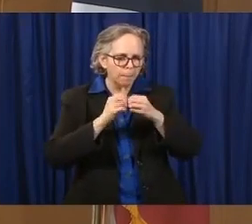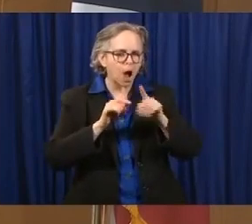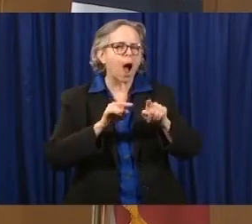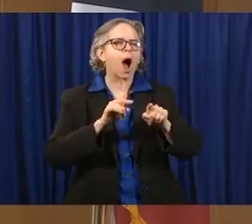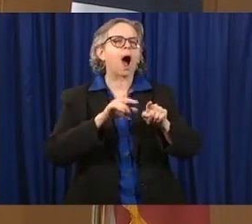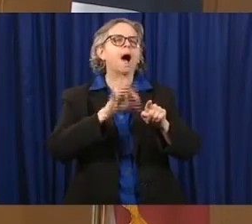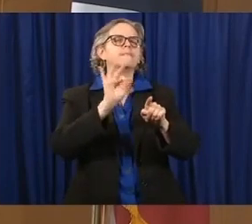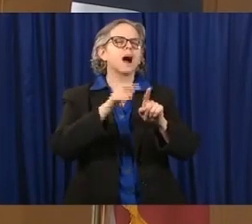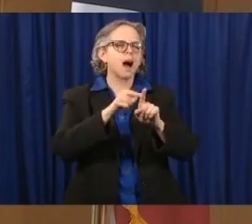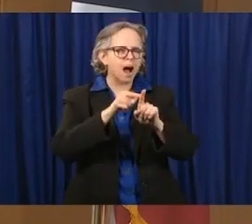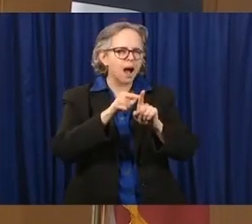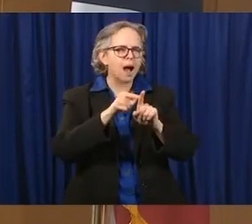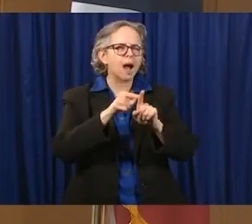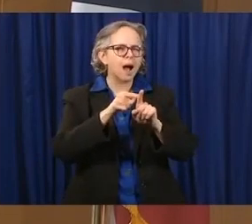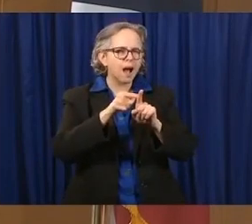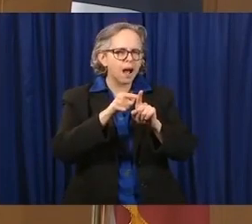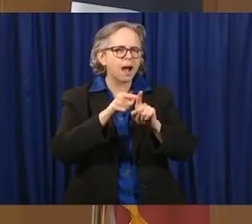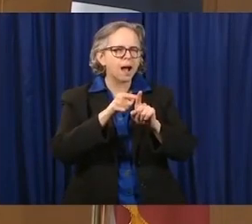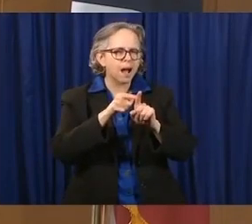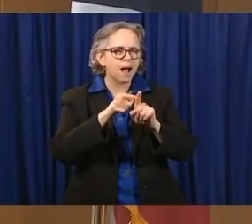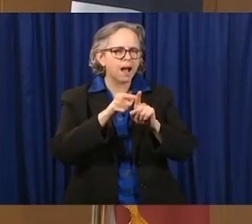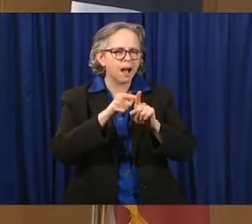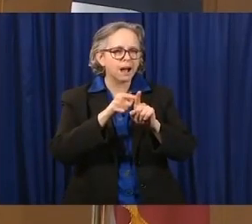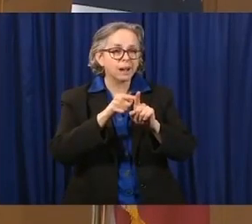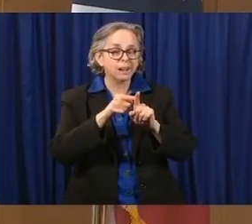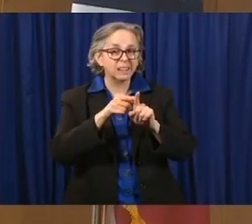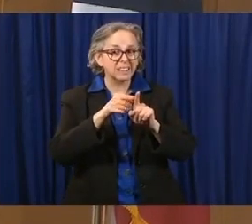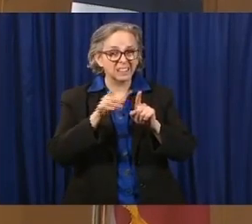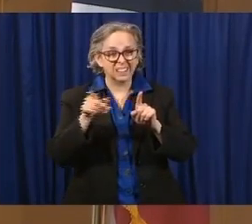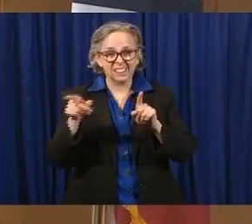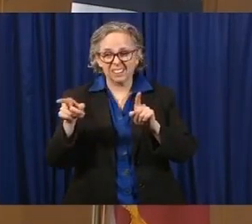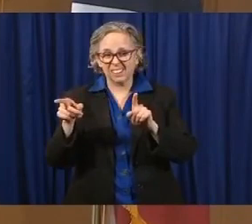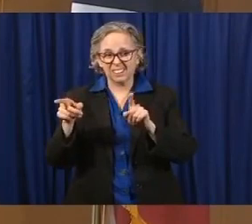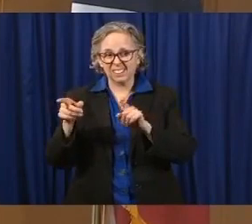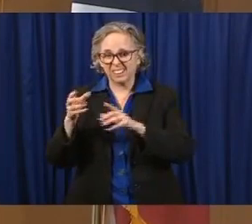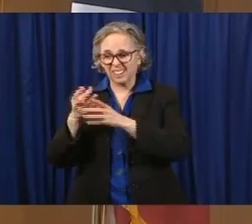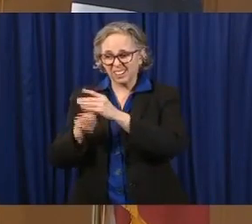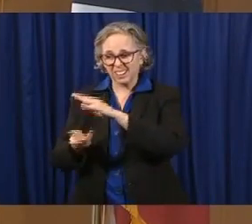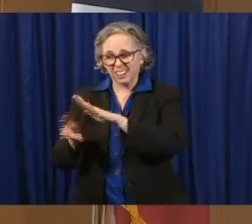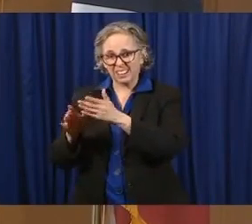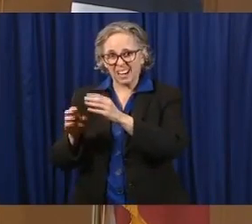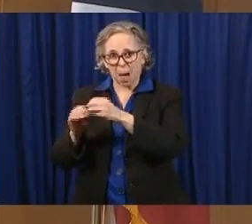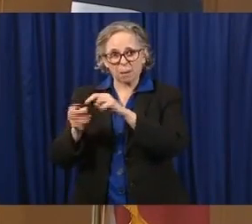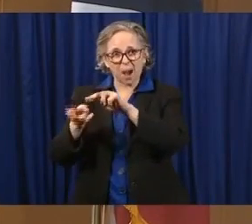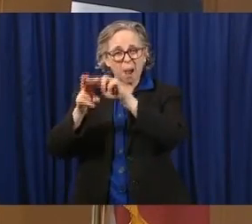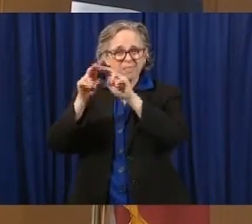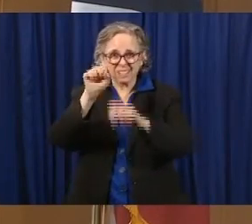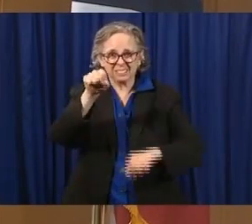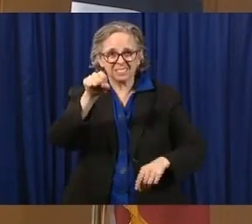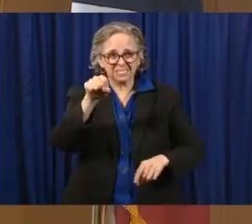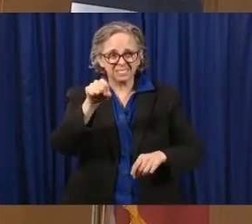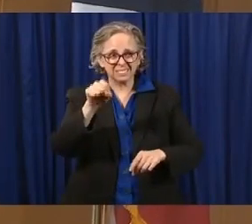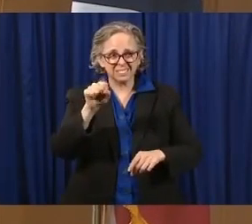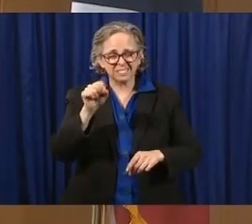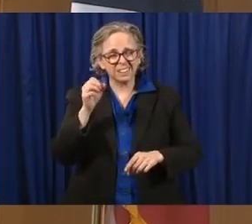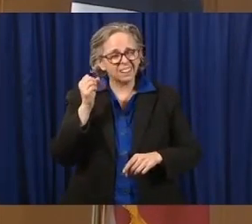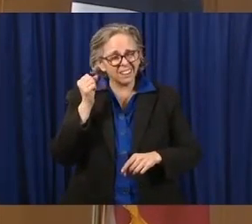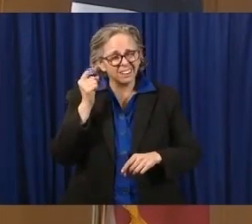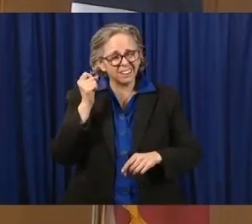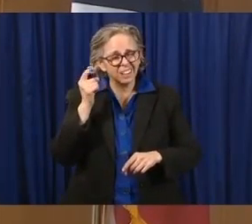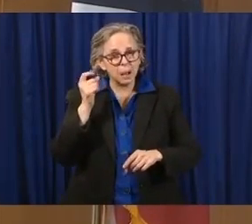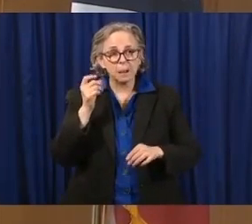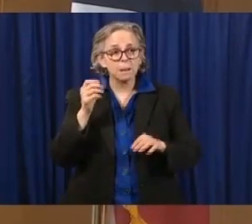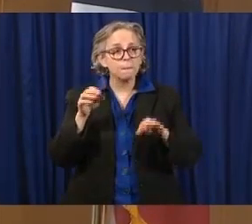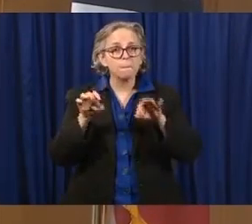back up on deaths. I think, you know, the thing to focus on is your hospital admissions, see how